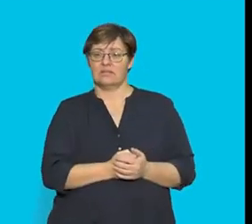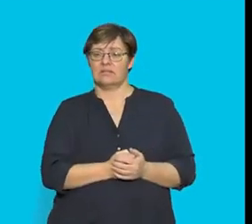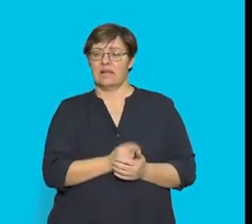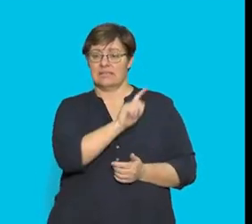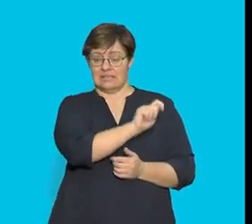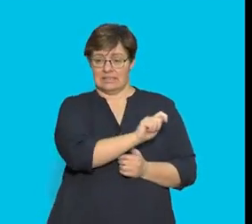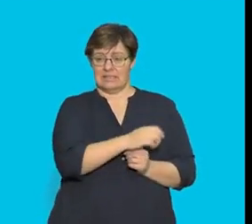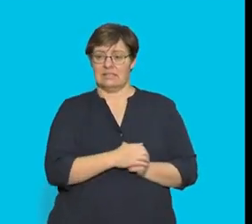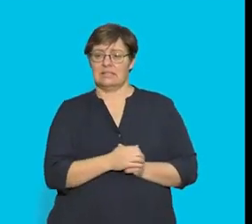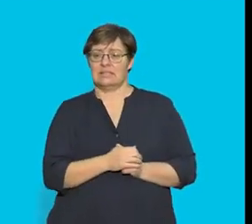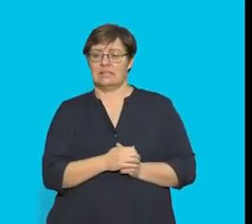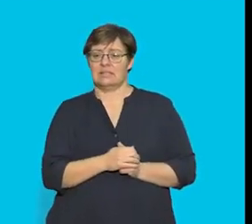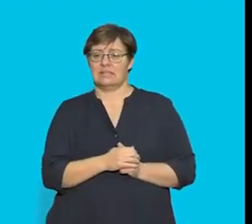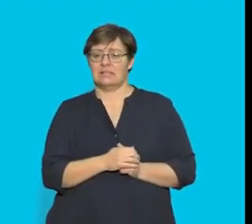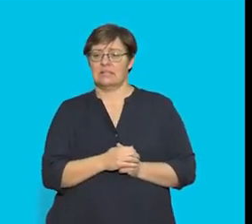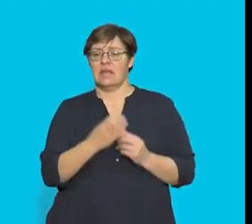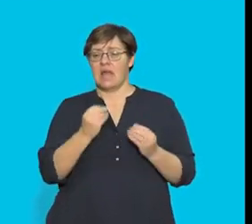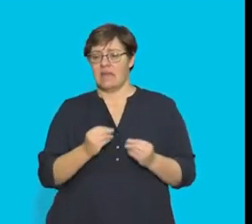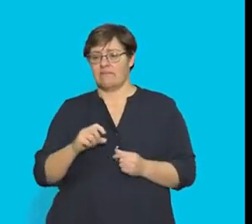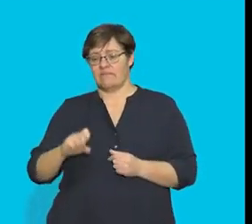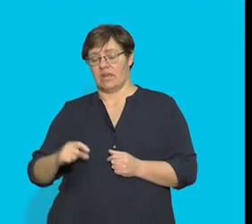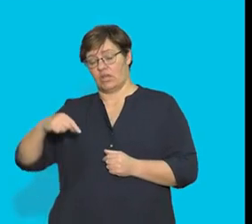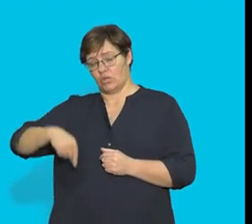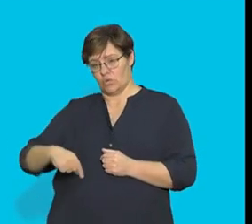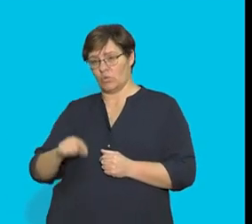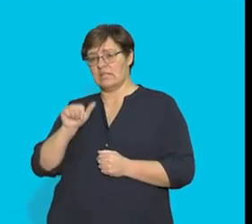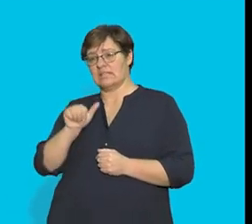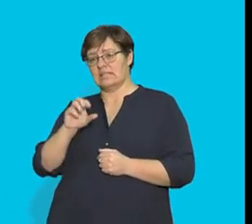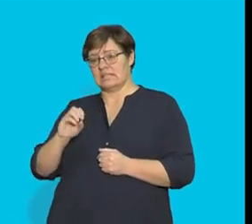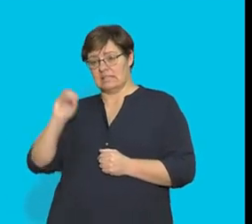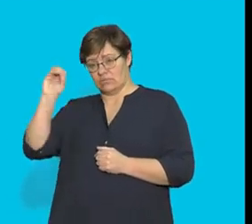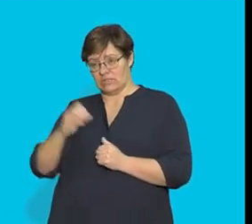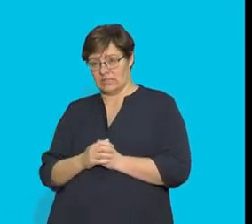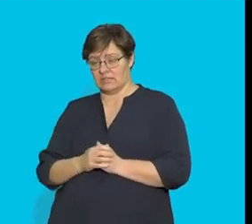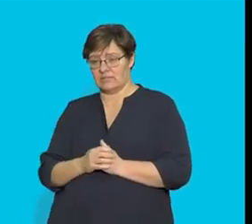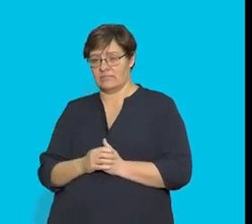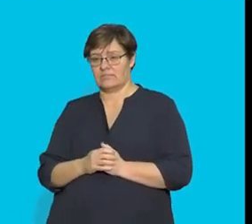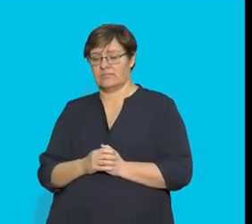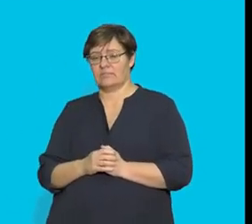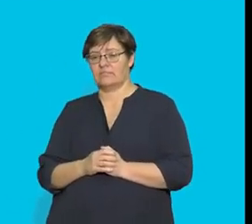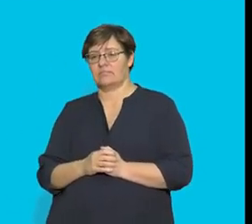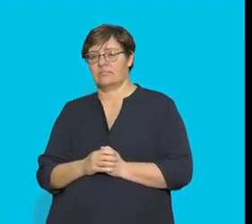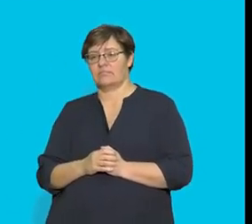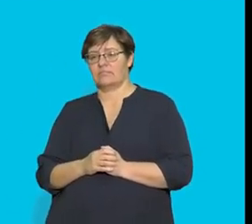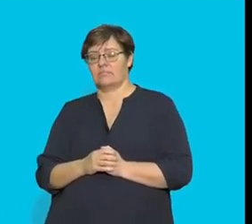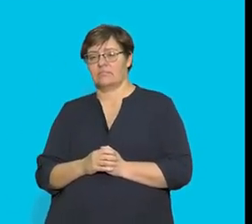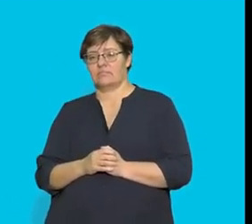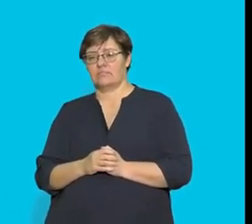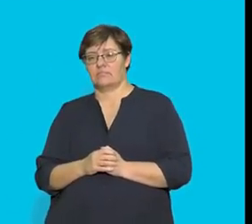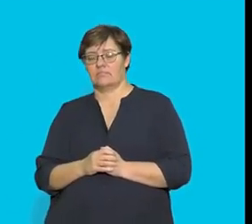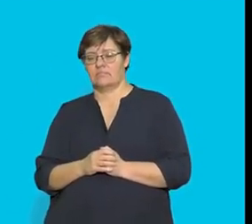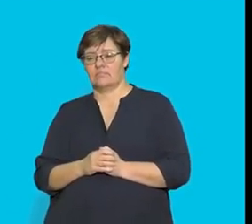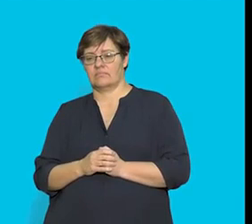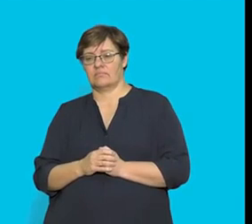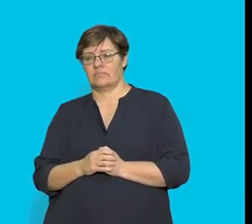here at T, okay, and we've got 60 degrees at this point, okay, and